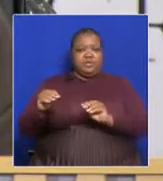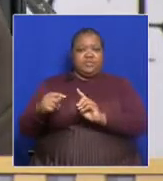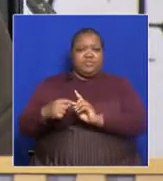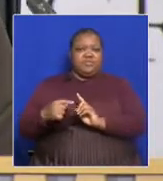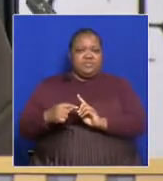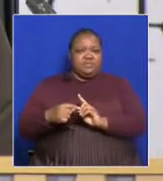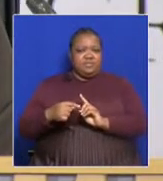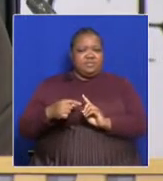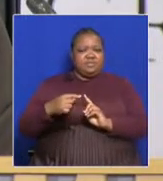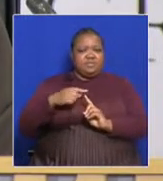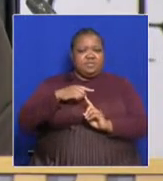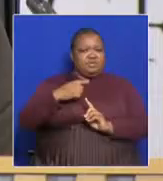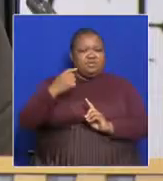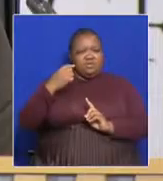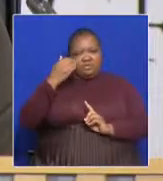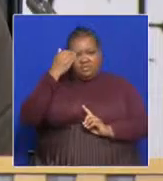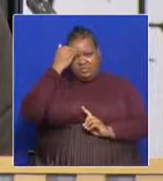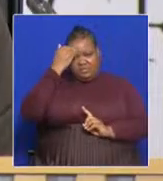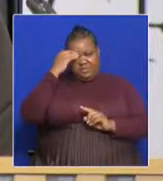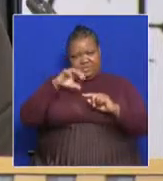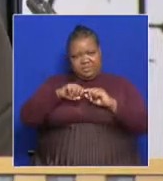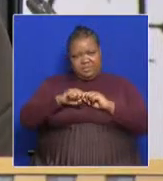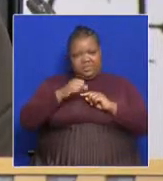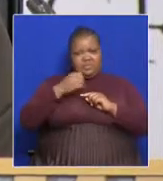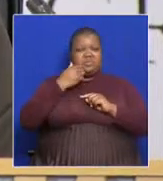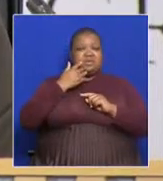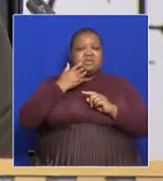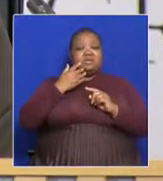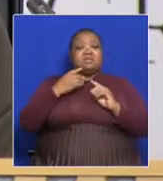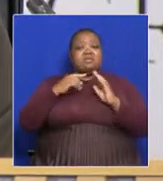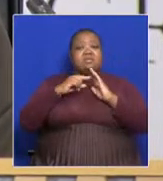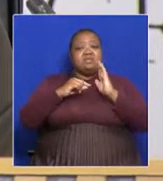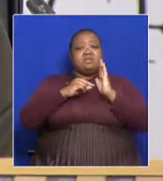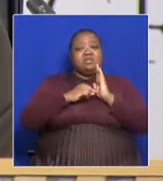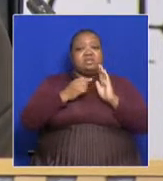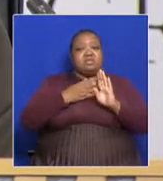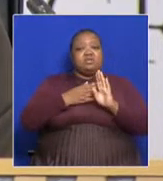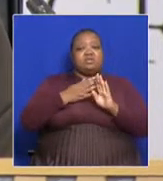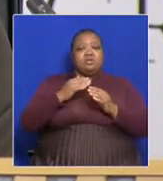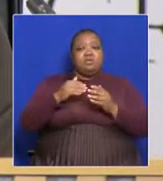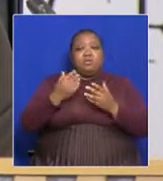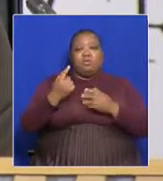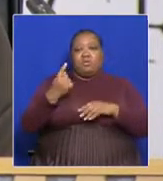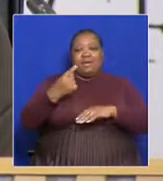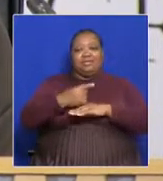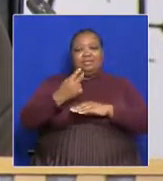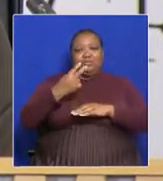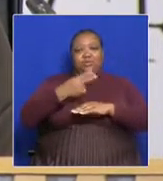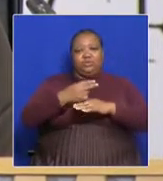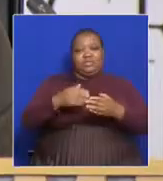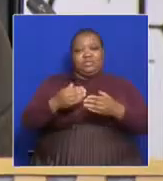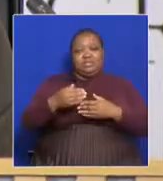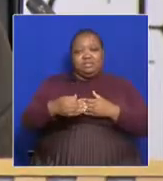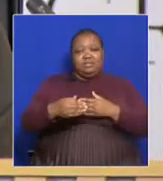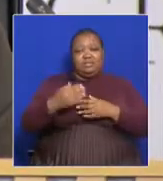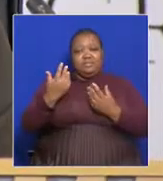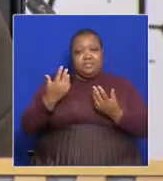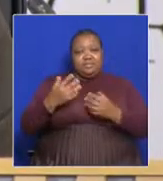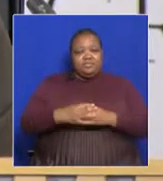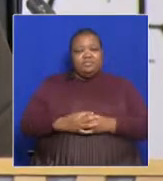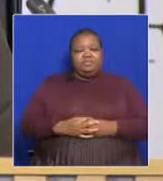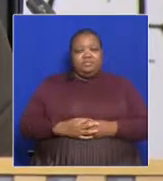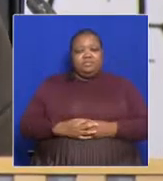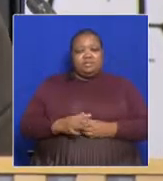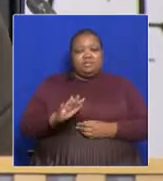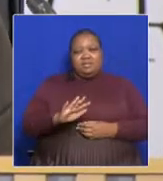If I look at the date, it must have been on that date or 1 or 2 days afterward. I can't tell you offhand, but it would be there about the 13th